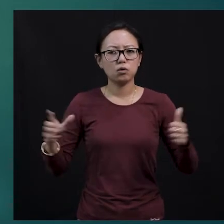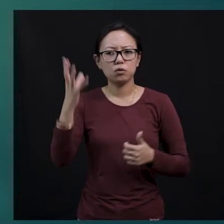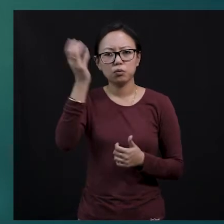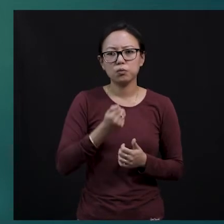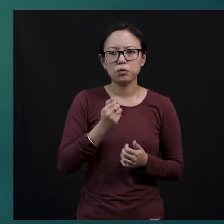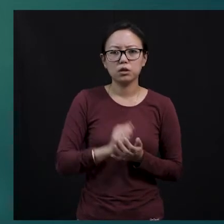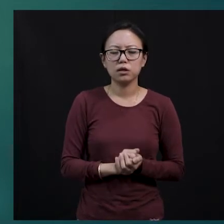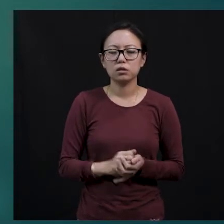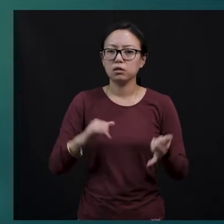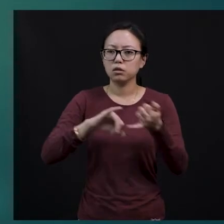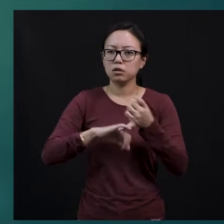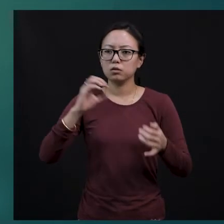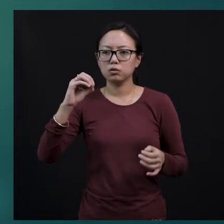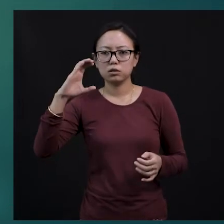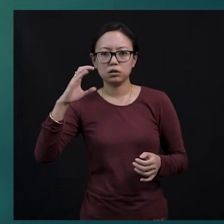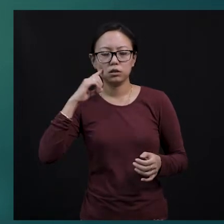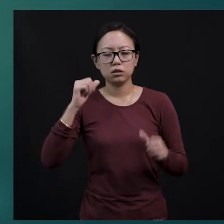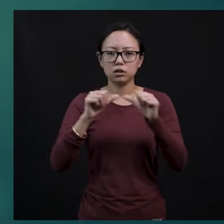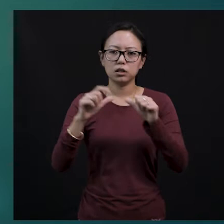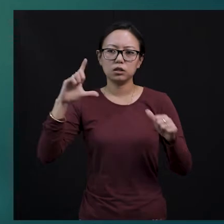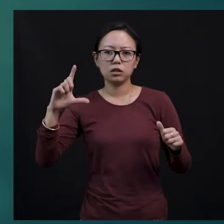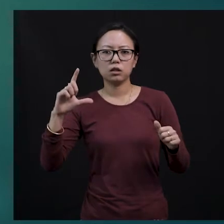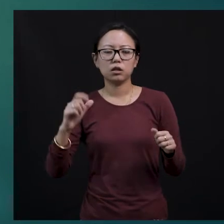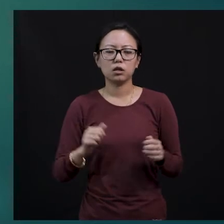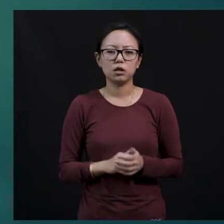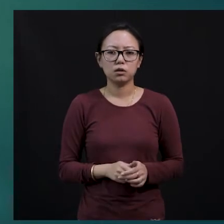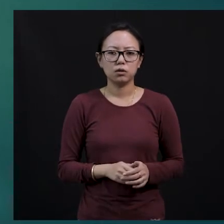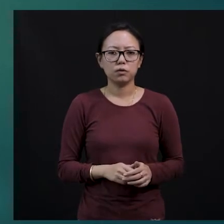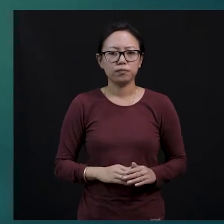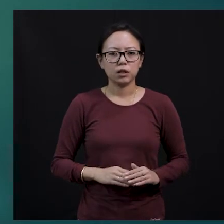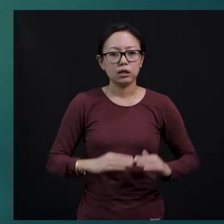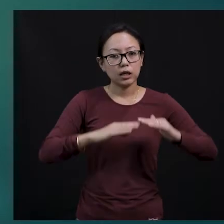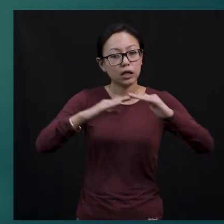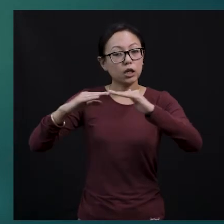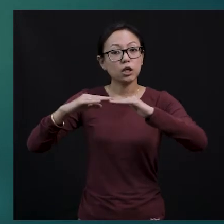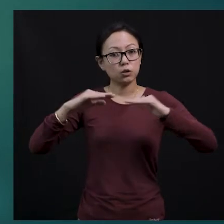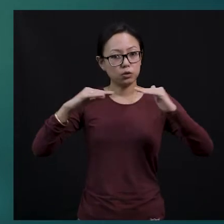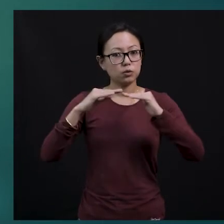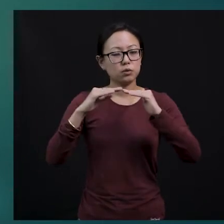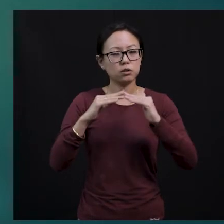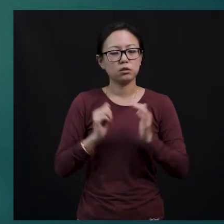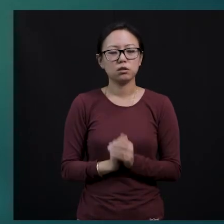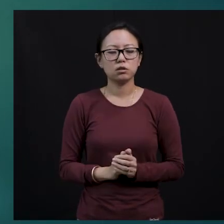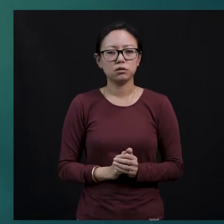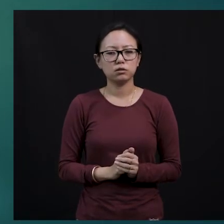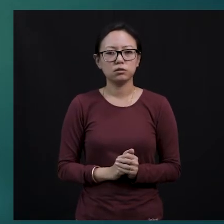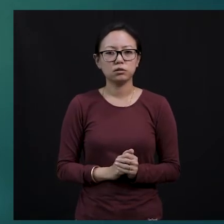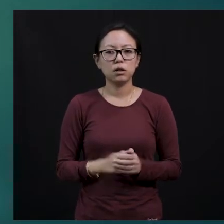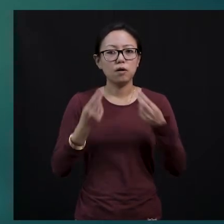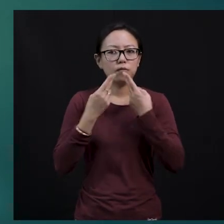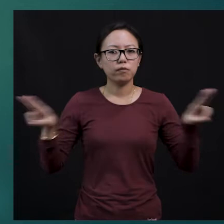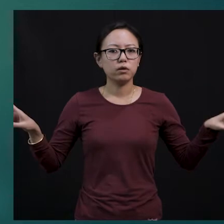social equality among all human beings instead of fighting for the independence from the Britishers. But